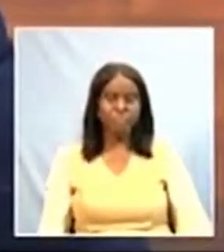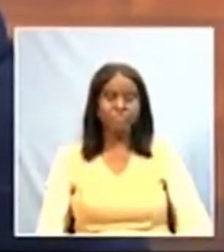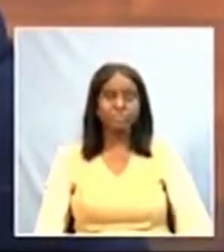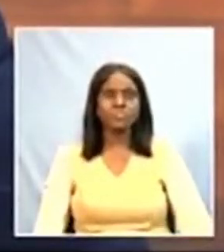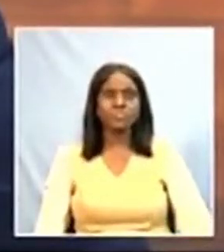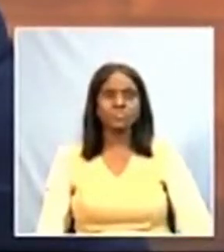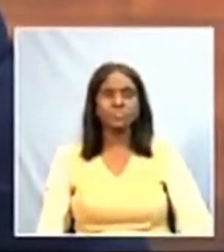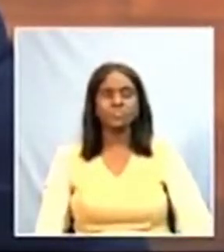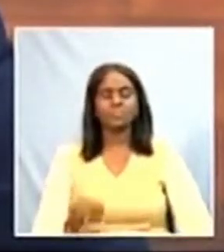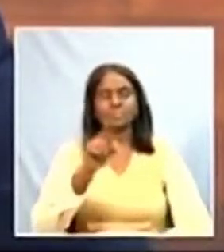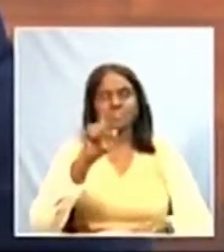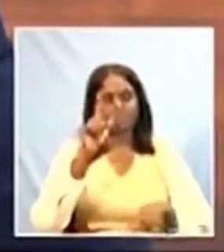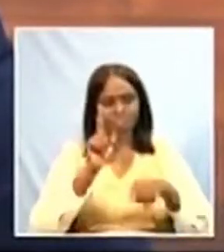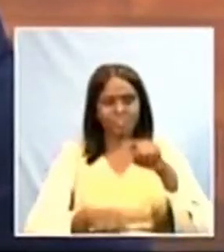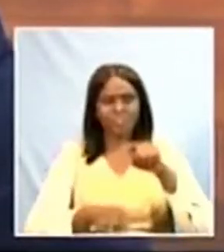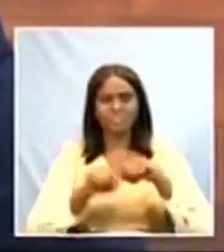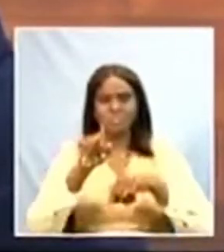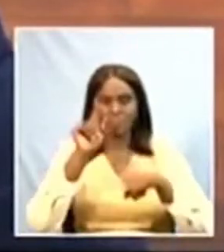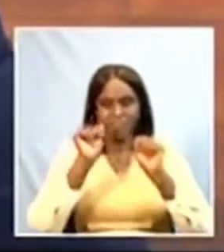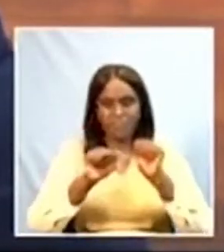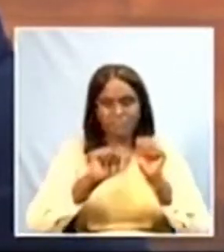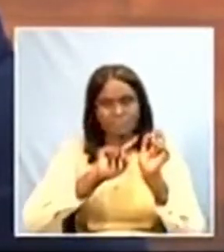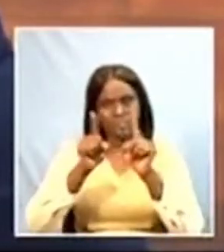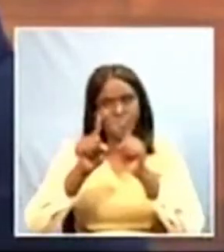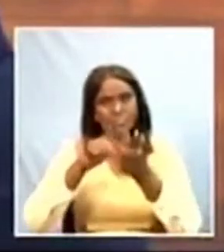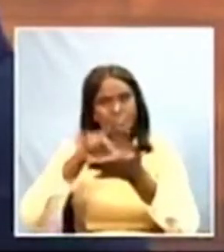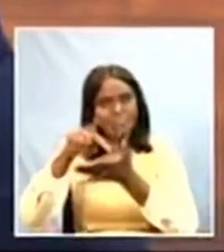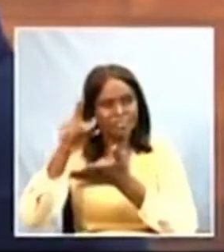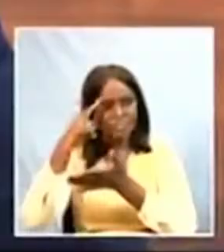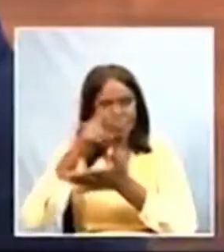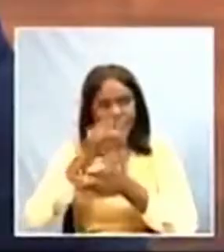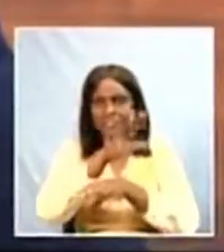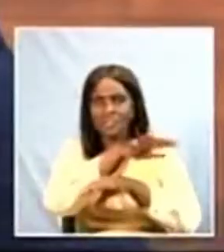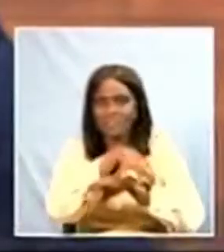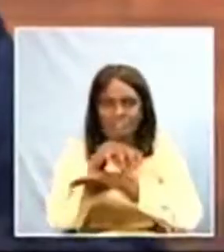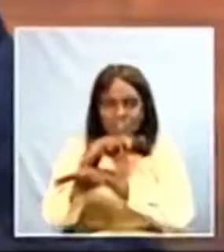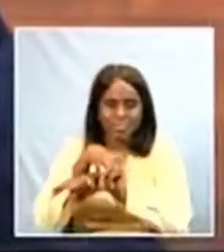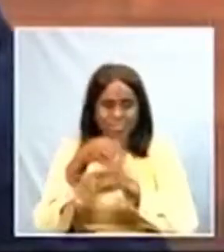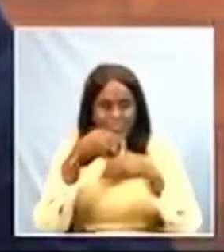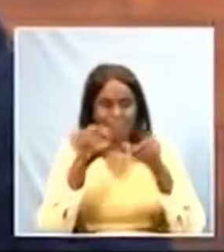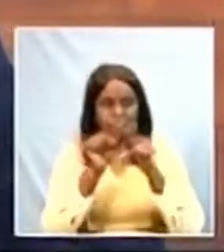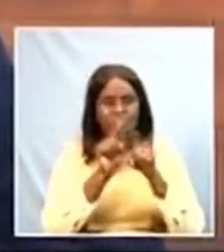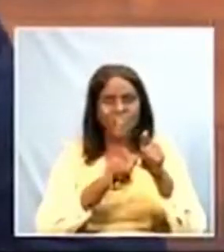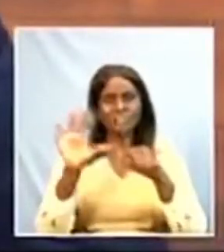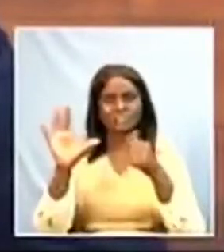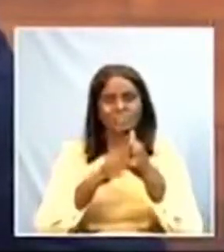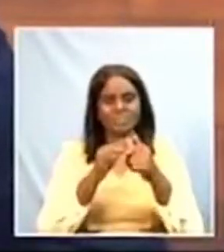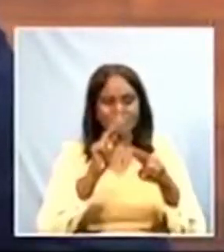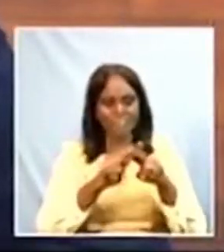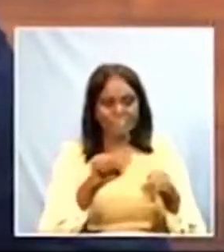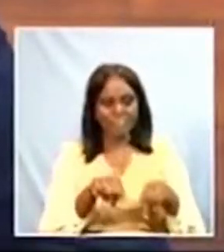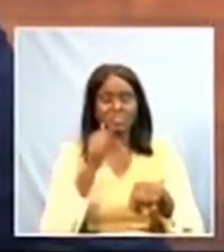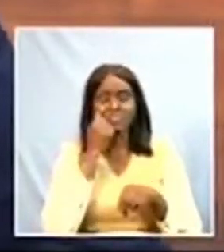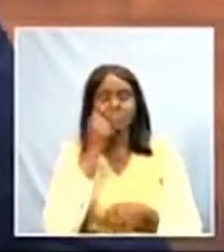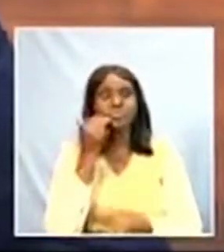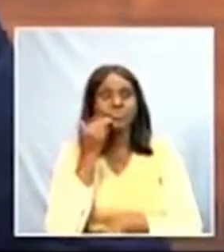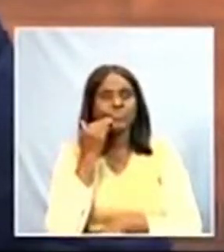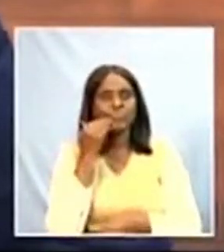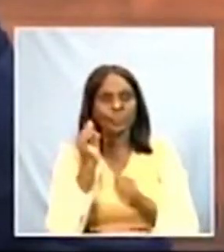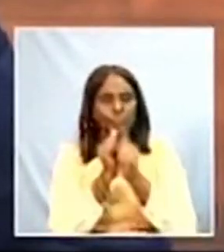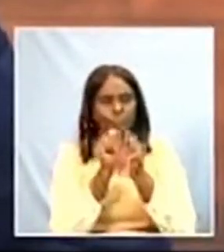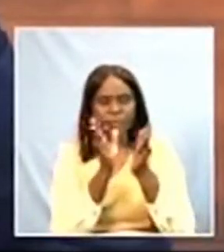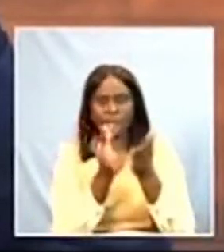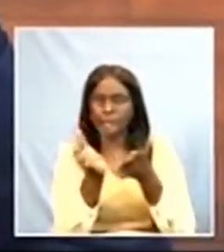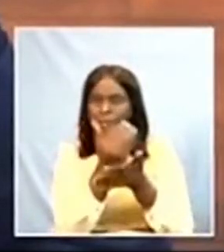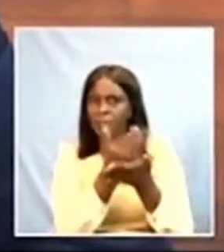That's a good You can go and pay for a loaf of bread at the market, then you come and sit at home without collecting